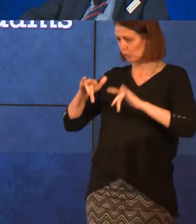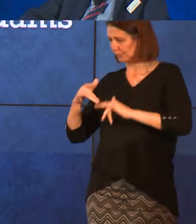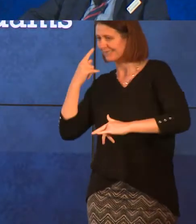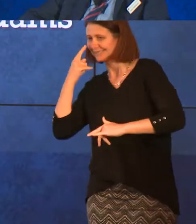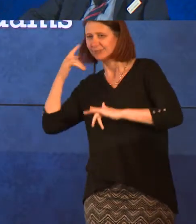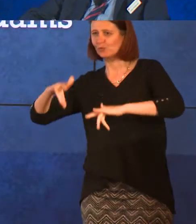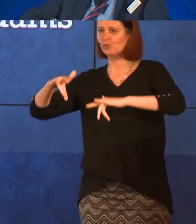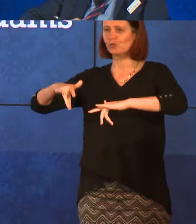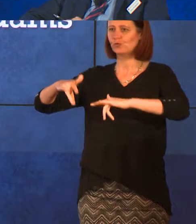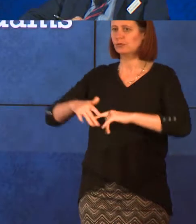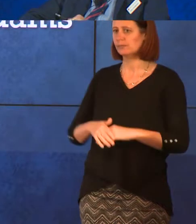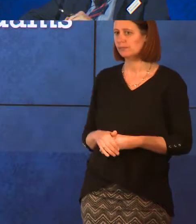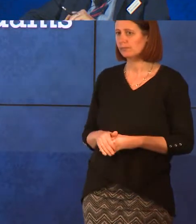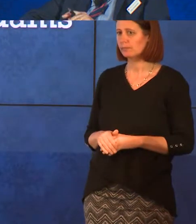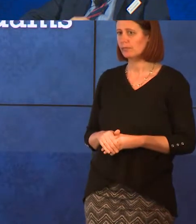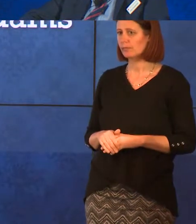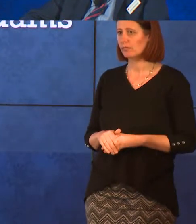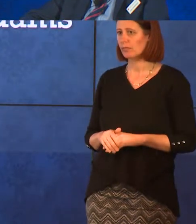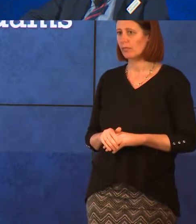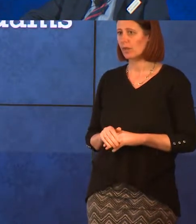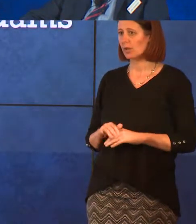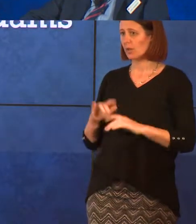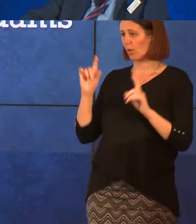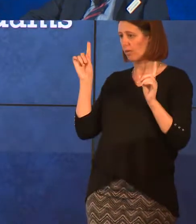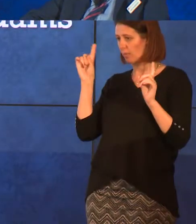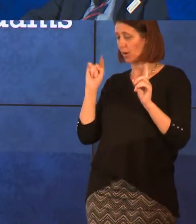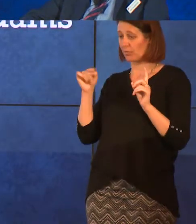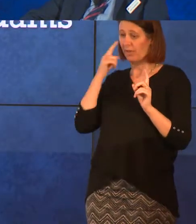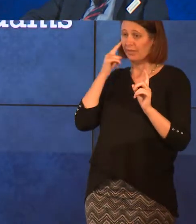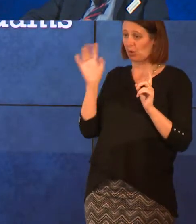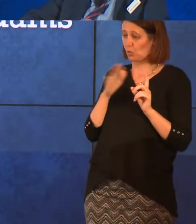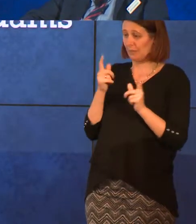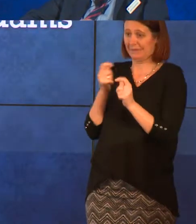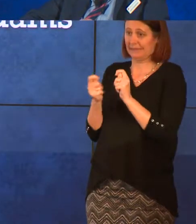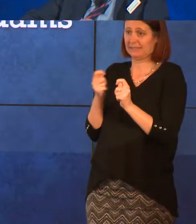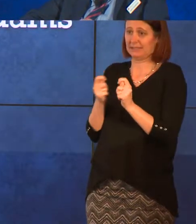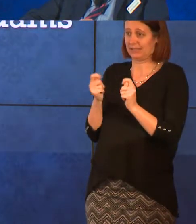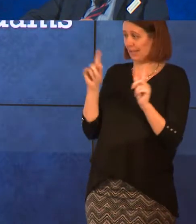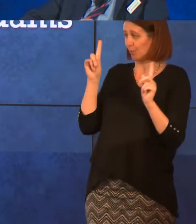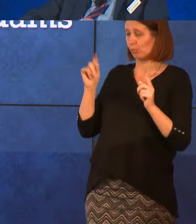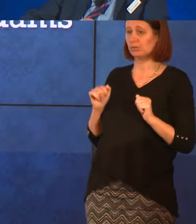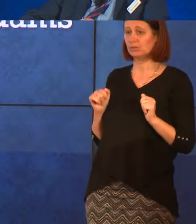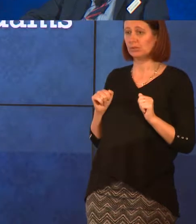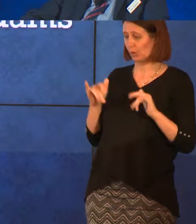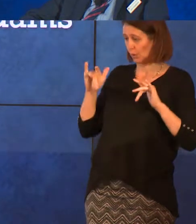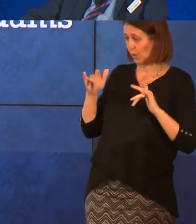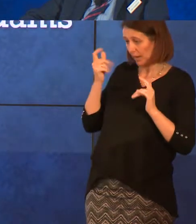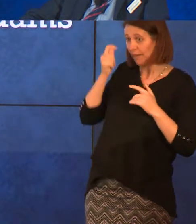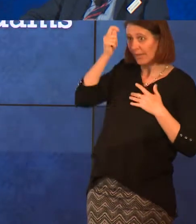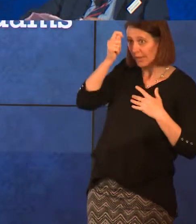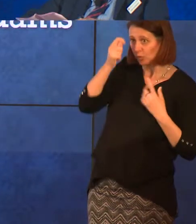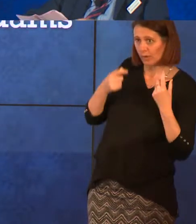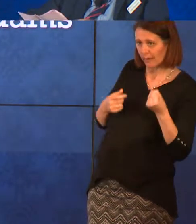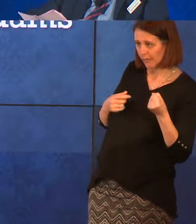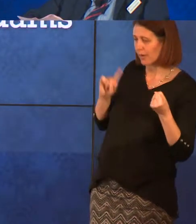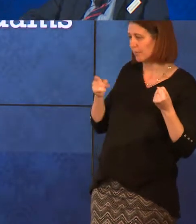So, you know, at this stage, I think it's all being tested at this point. We kind of know the theory,